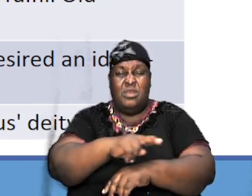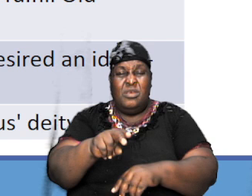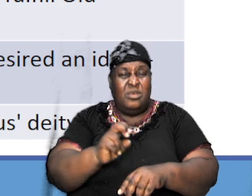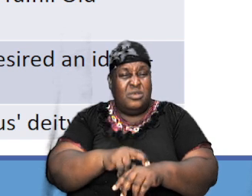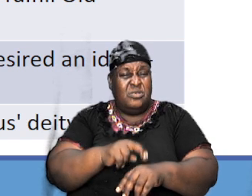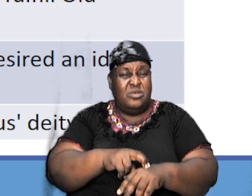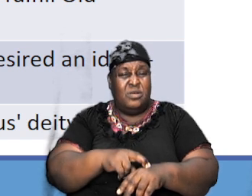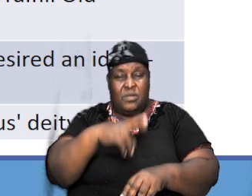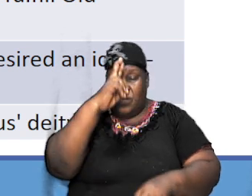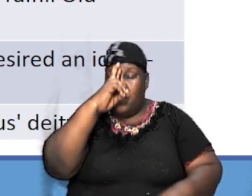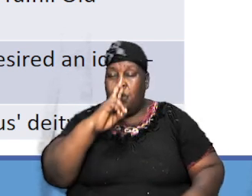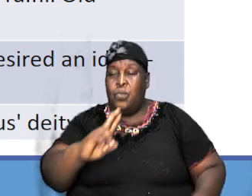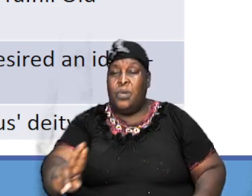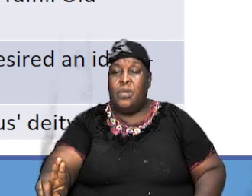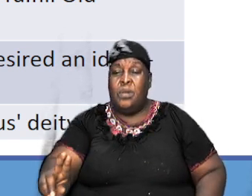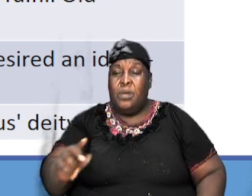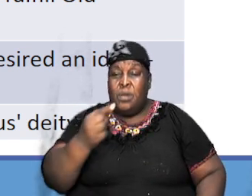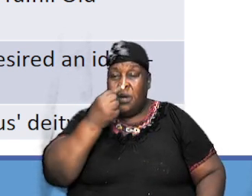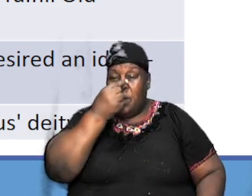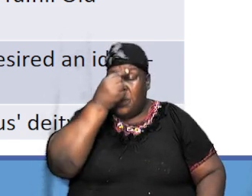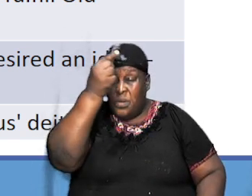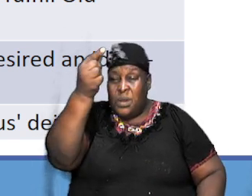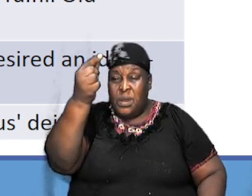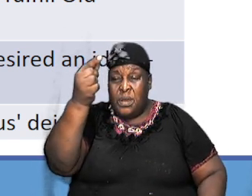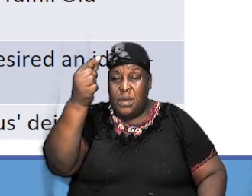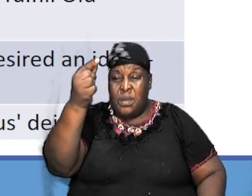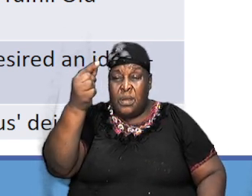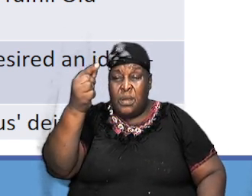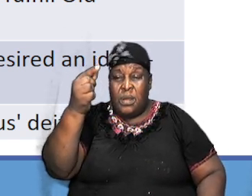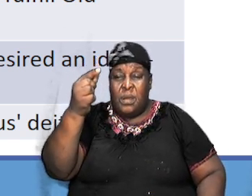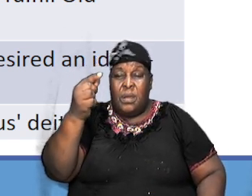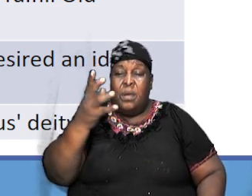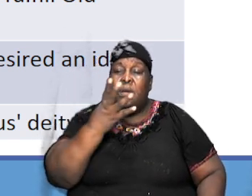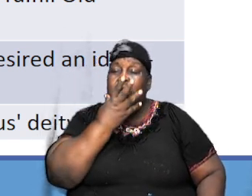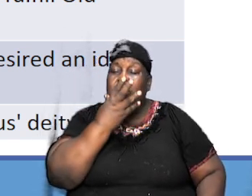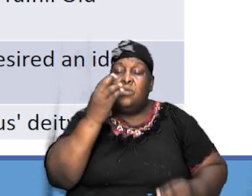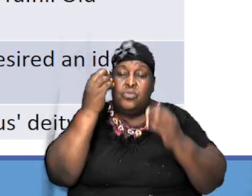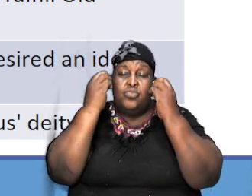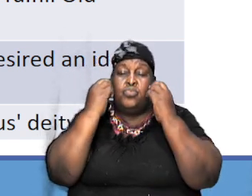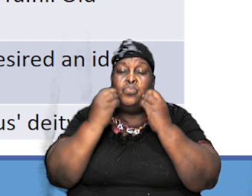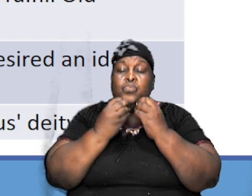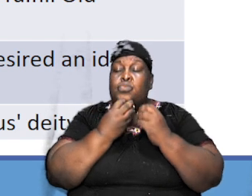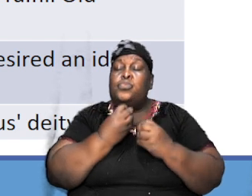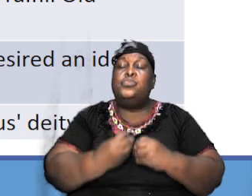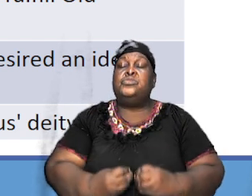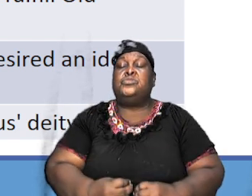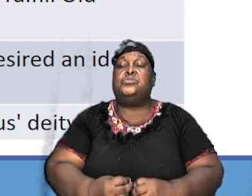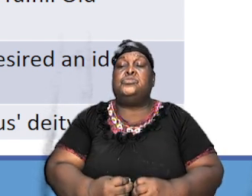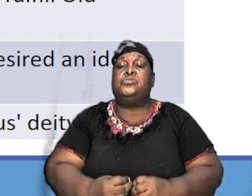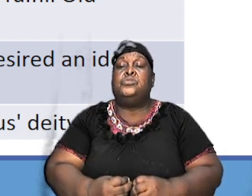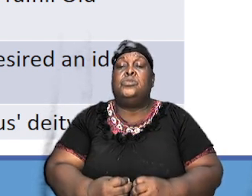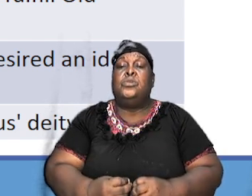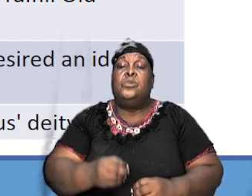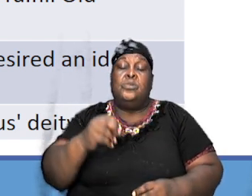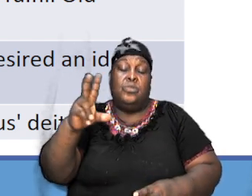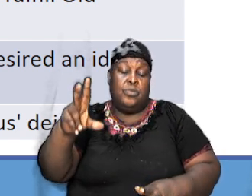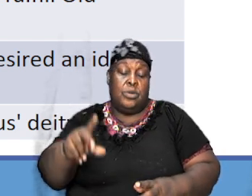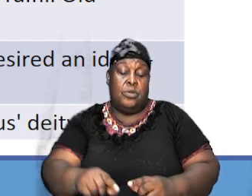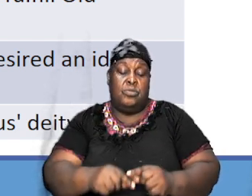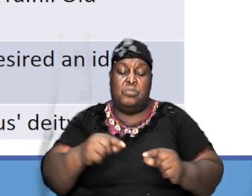had the Romans, we had the Greeks, and we had the Jews. So there were three great nations